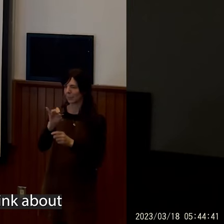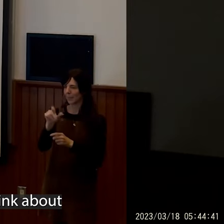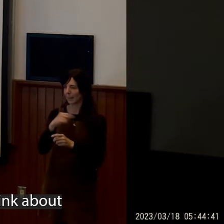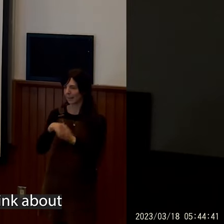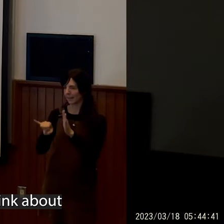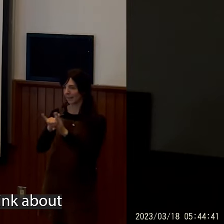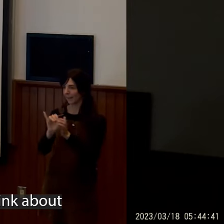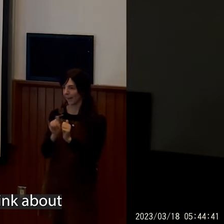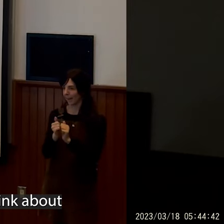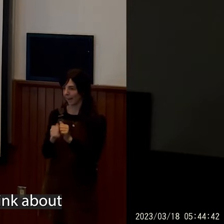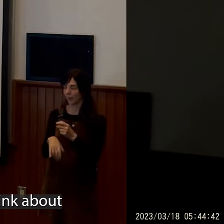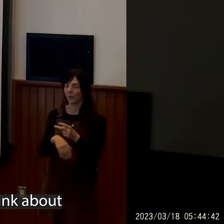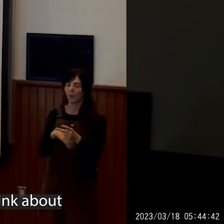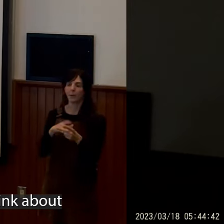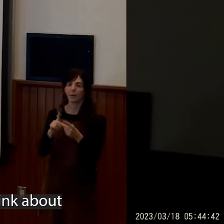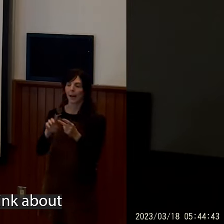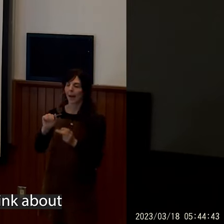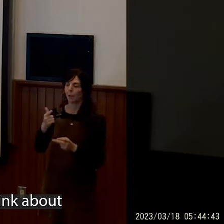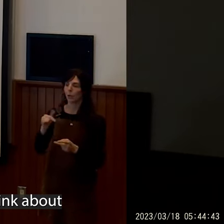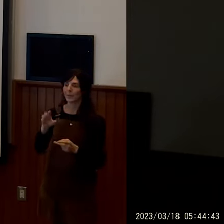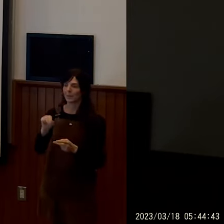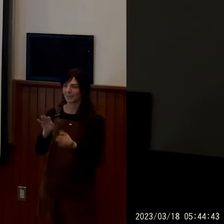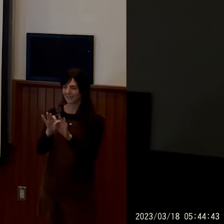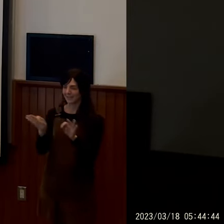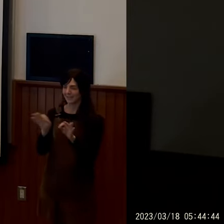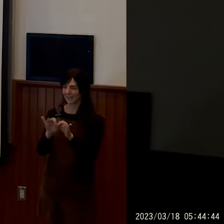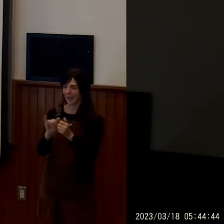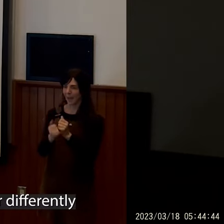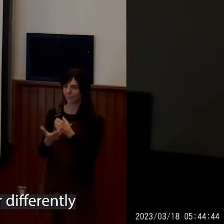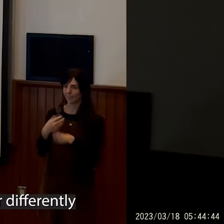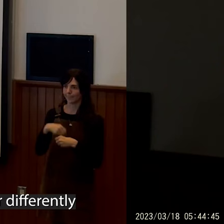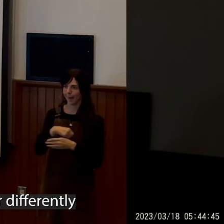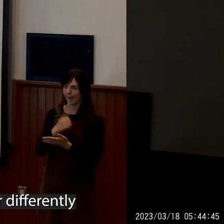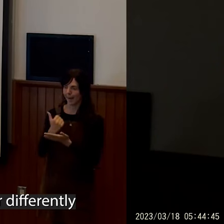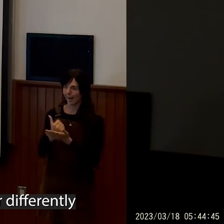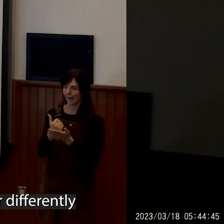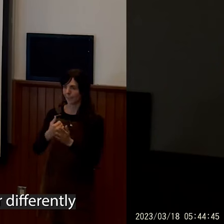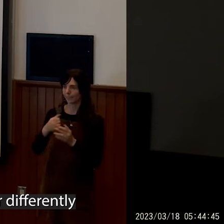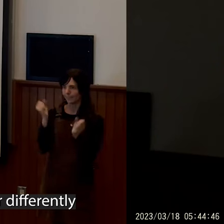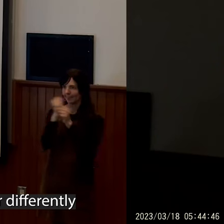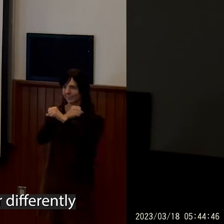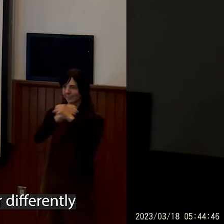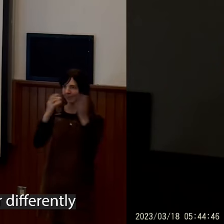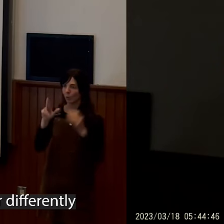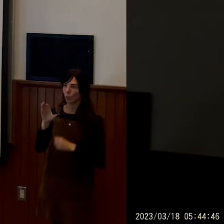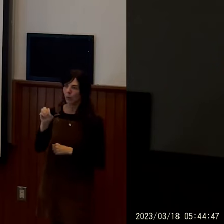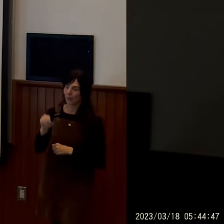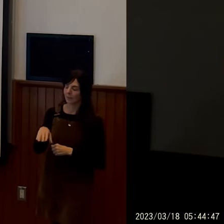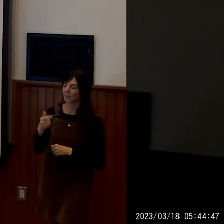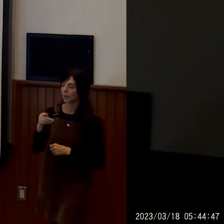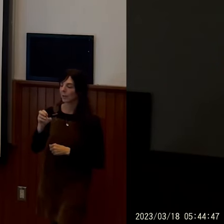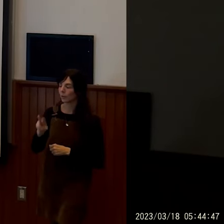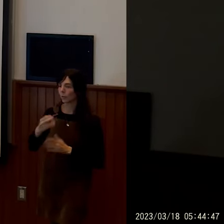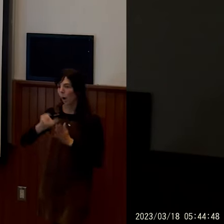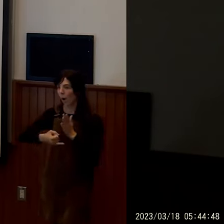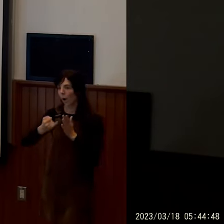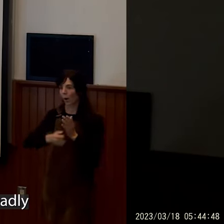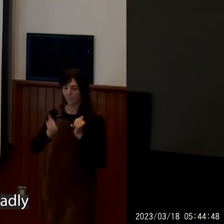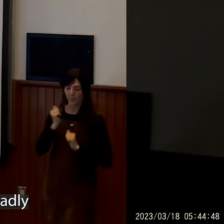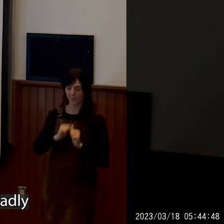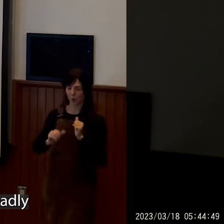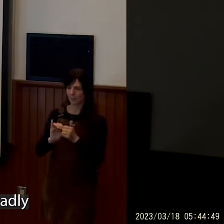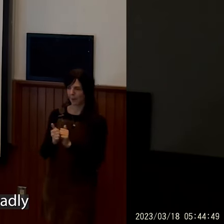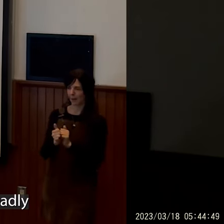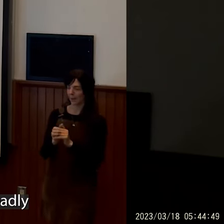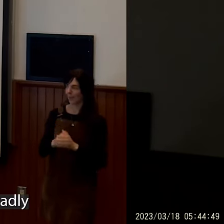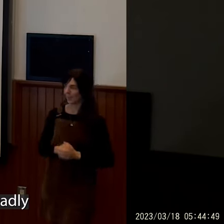and also how algorithms can help us think about art and performance and race and gender differently. And thinking